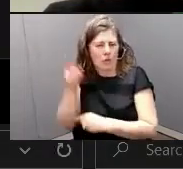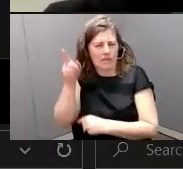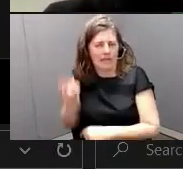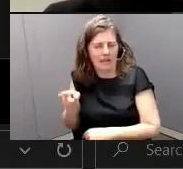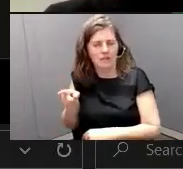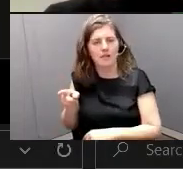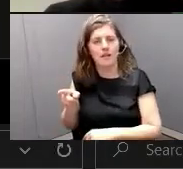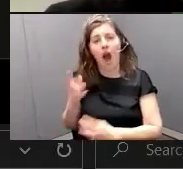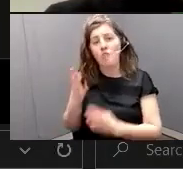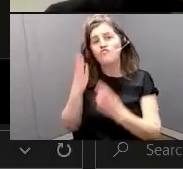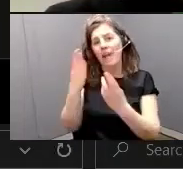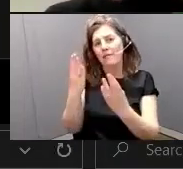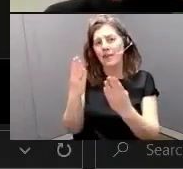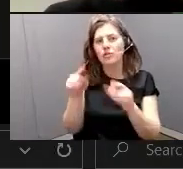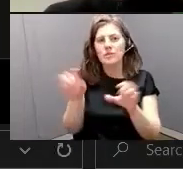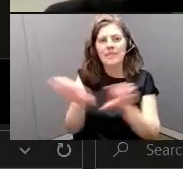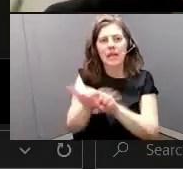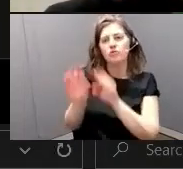I recommend you do the same.